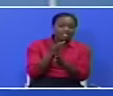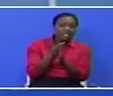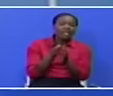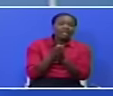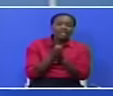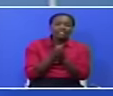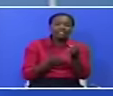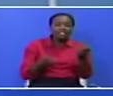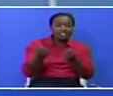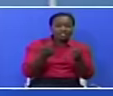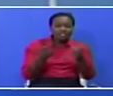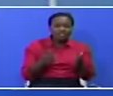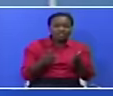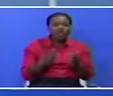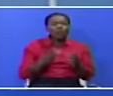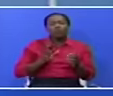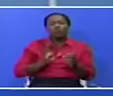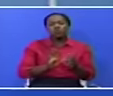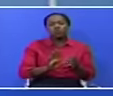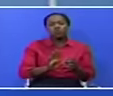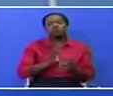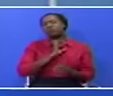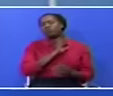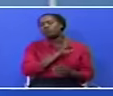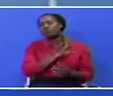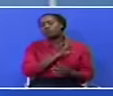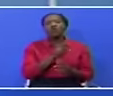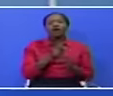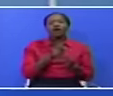motorists to hoot, do prolonged hooting at about 11 a.m.